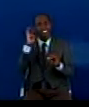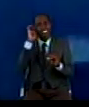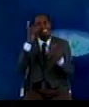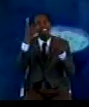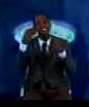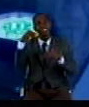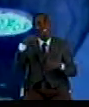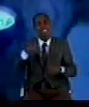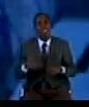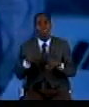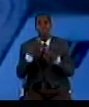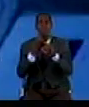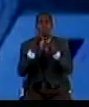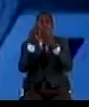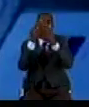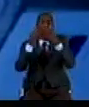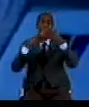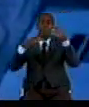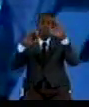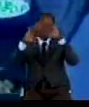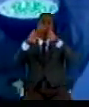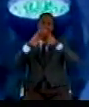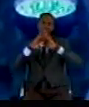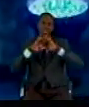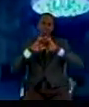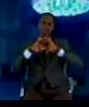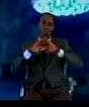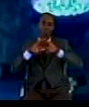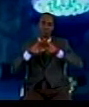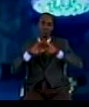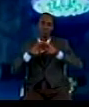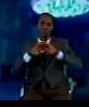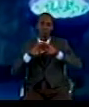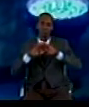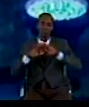more. He came down from heaven.